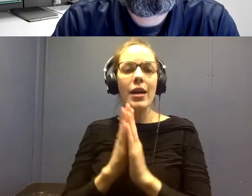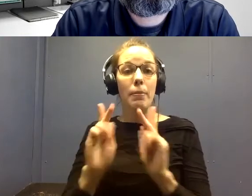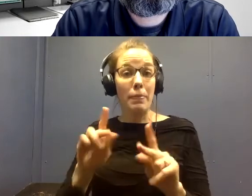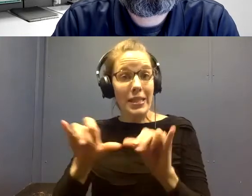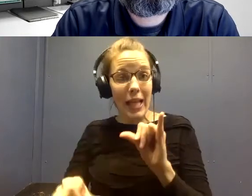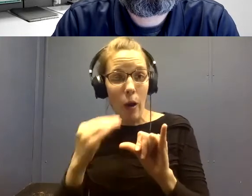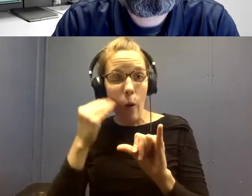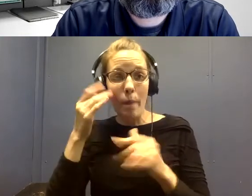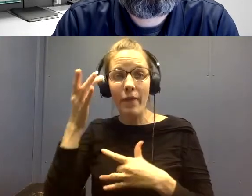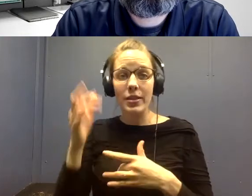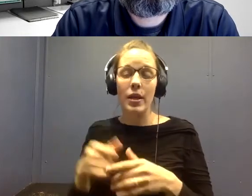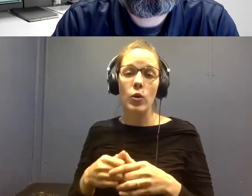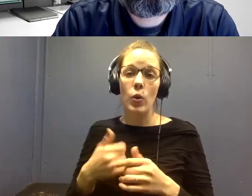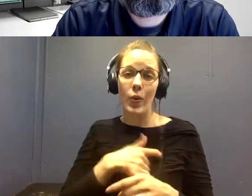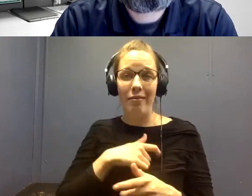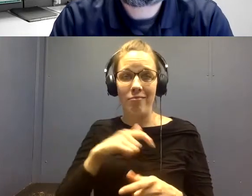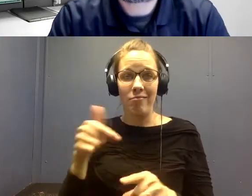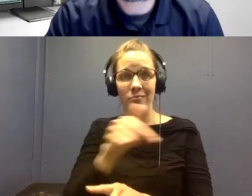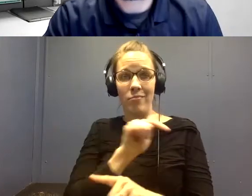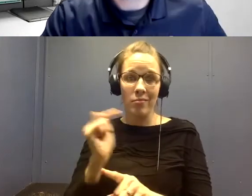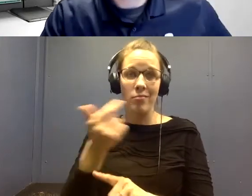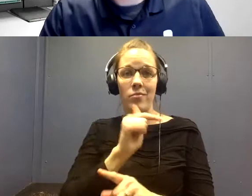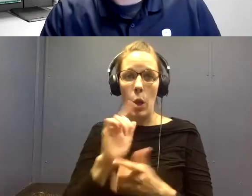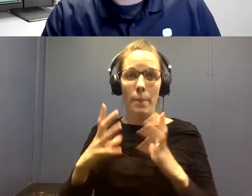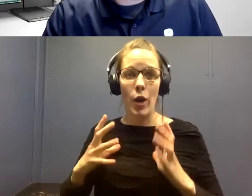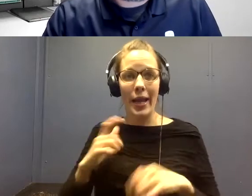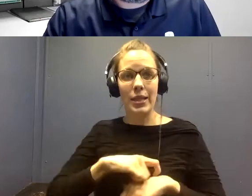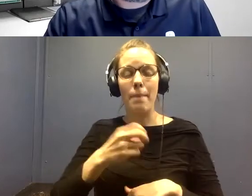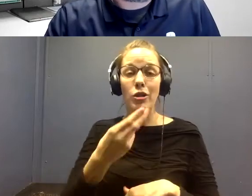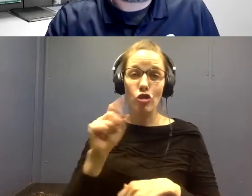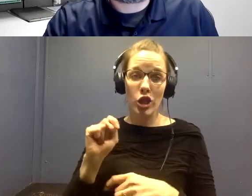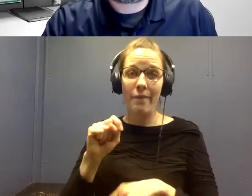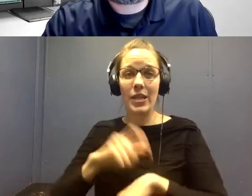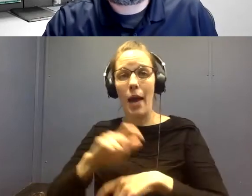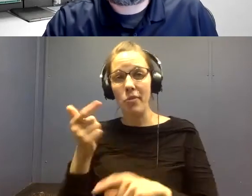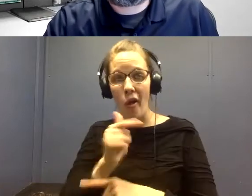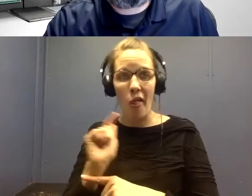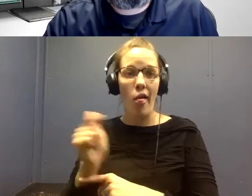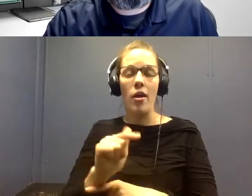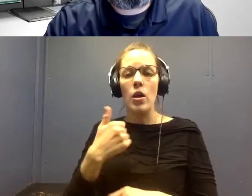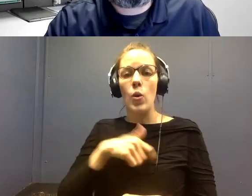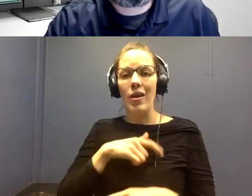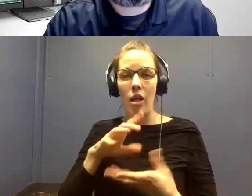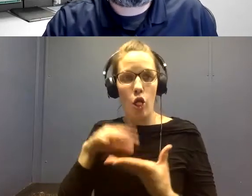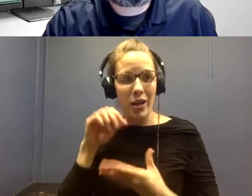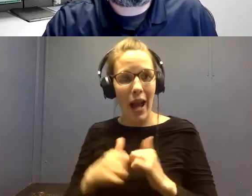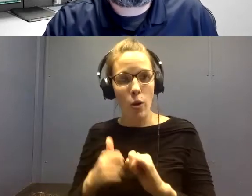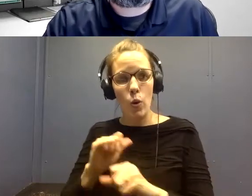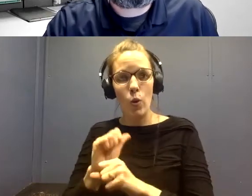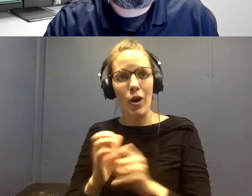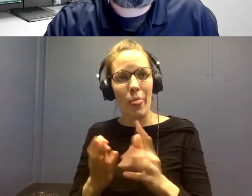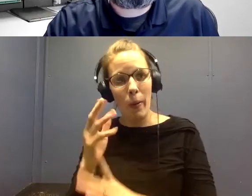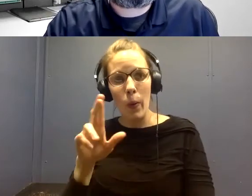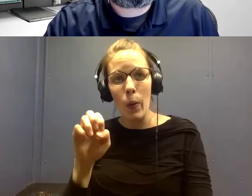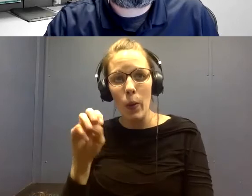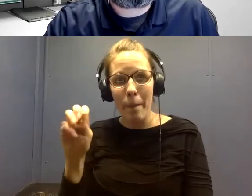sick. We've alternated break times, shift times. We've learned how to work through remote work.